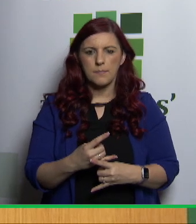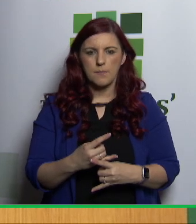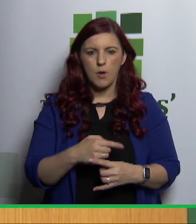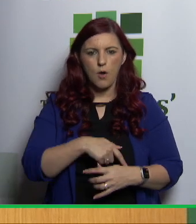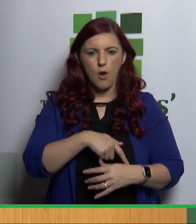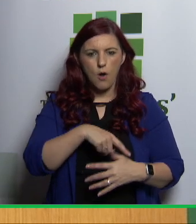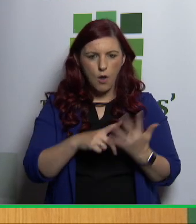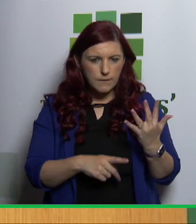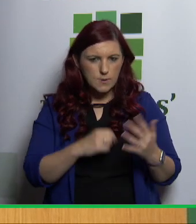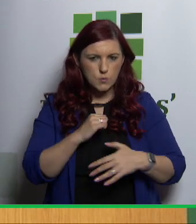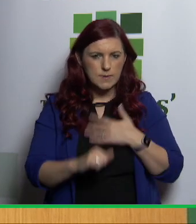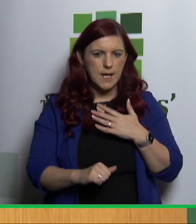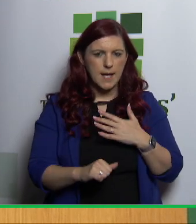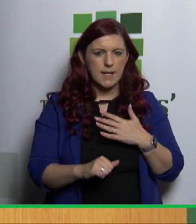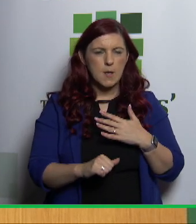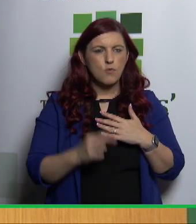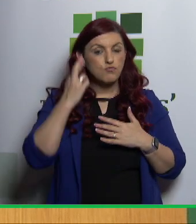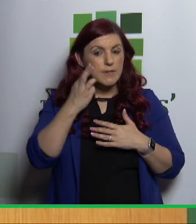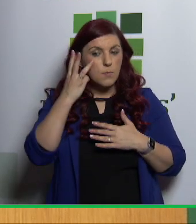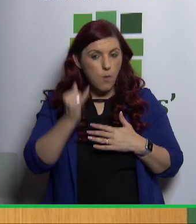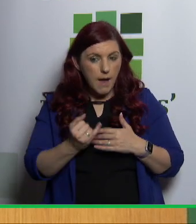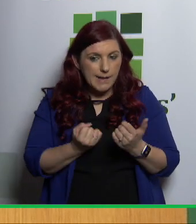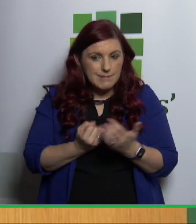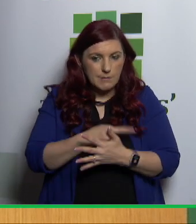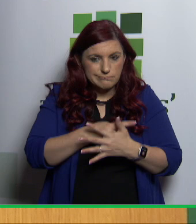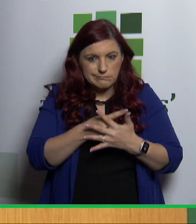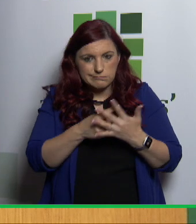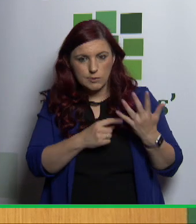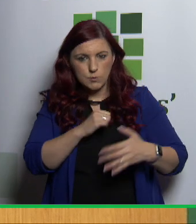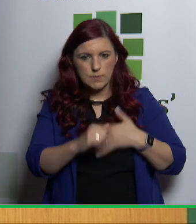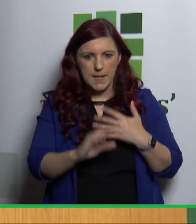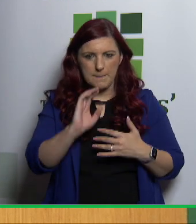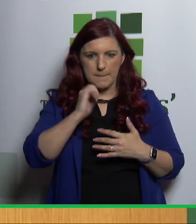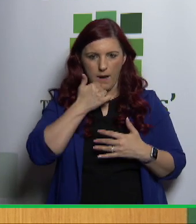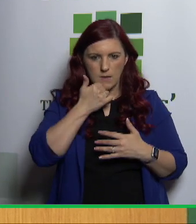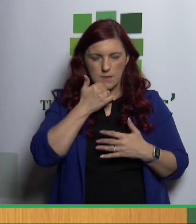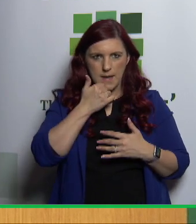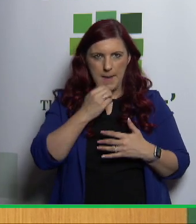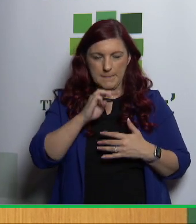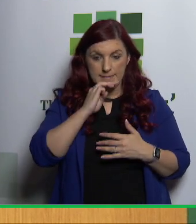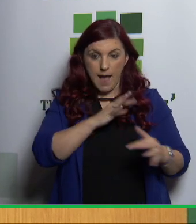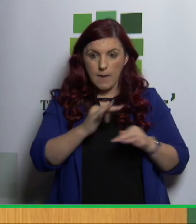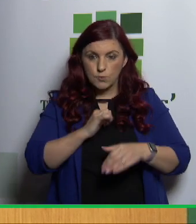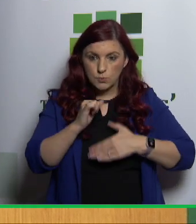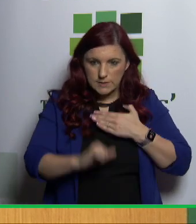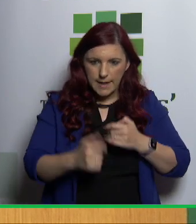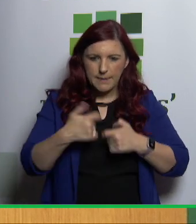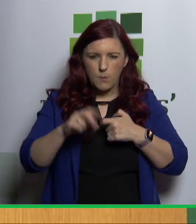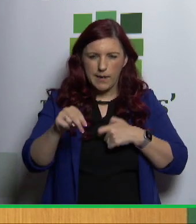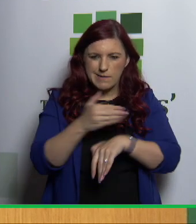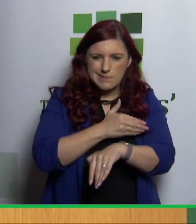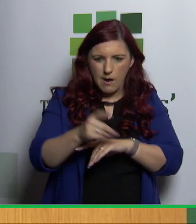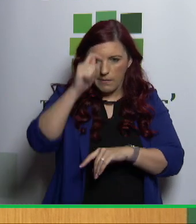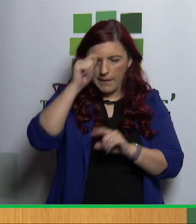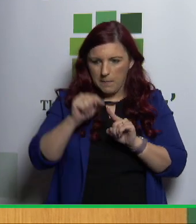and thanks to our contributors, is for us to try work in the following Assembly meetings to start to think about now solutions. We